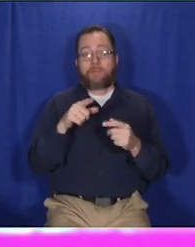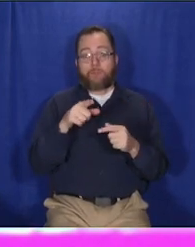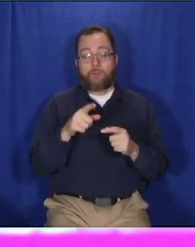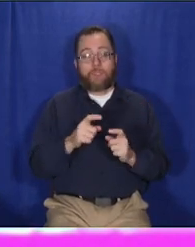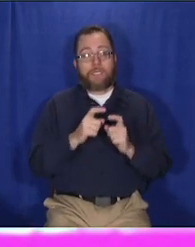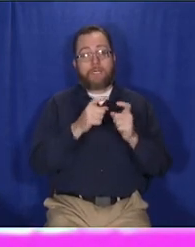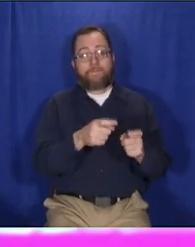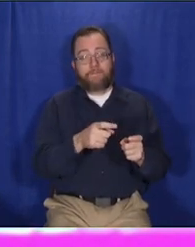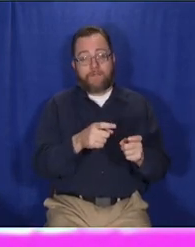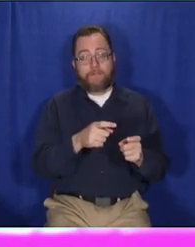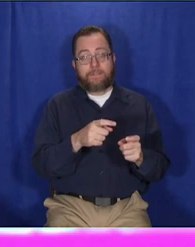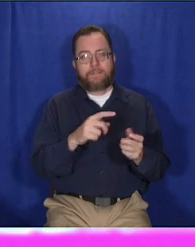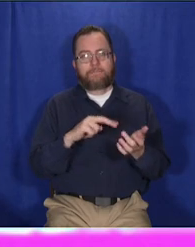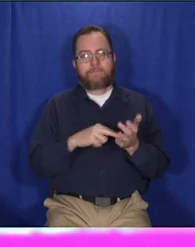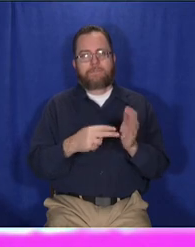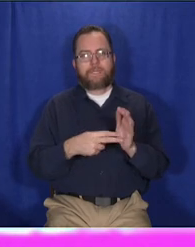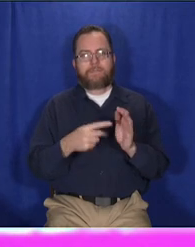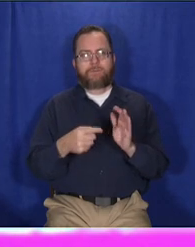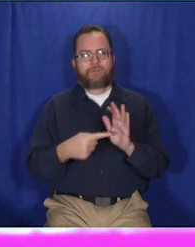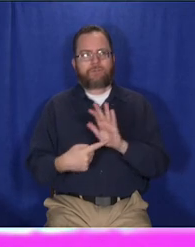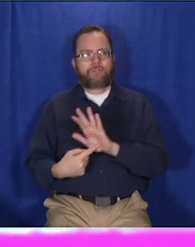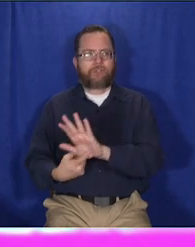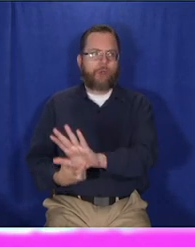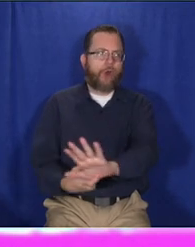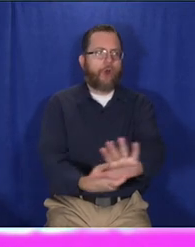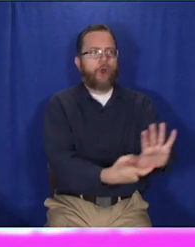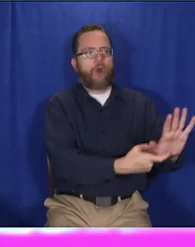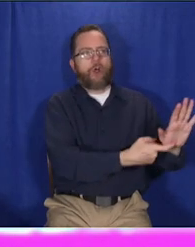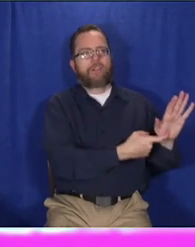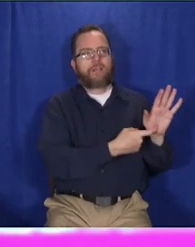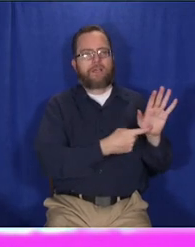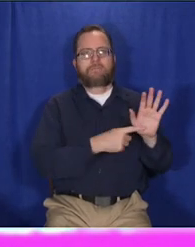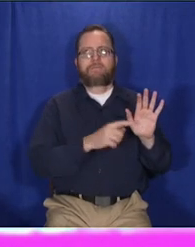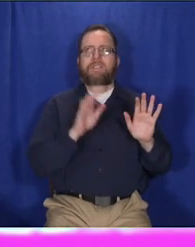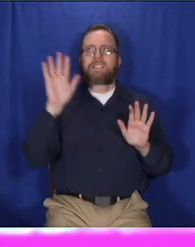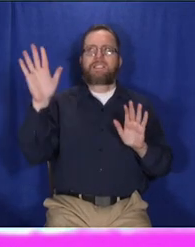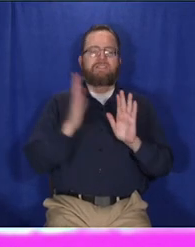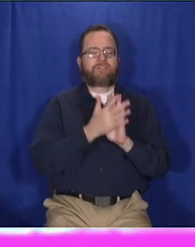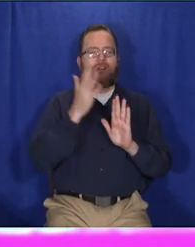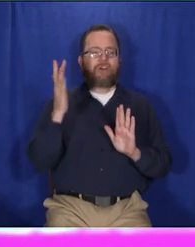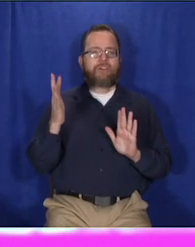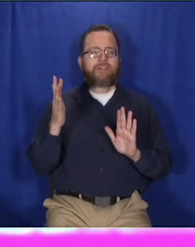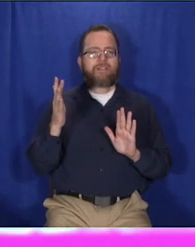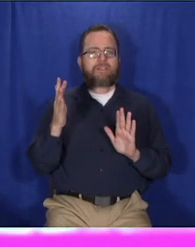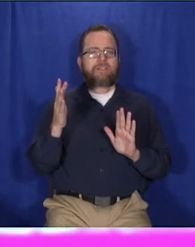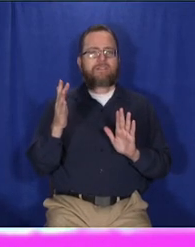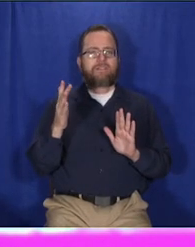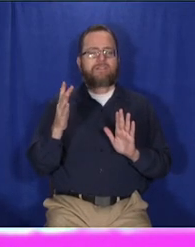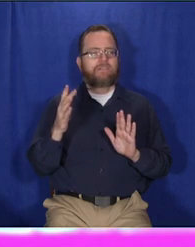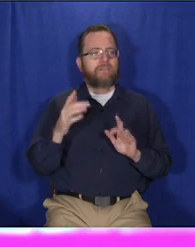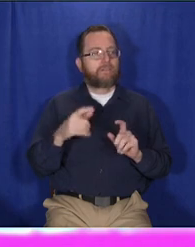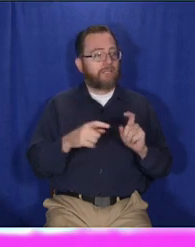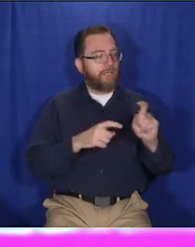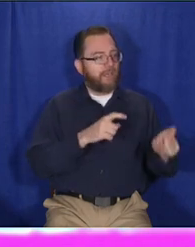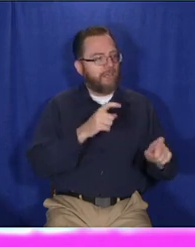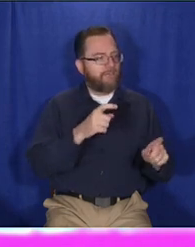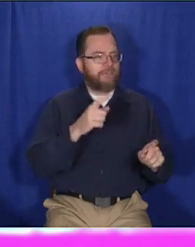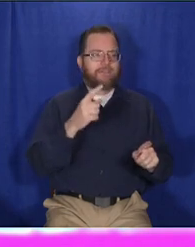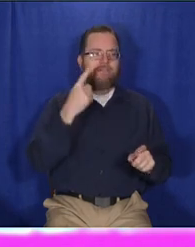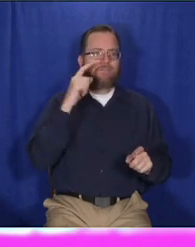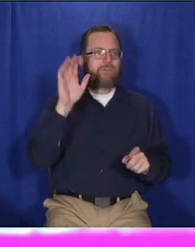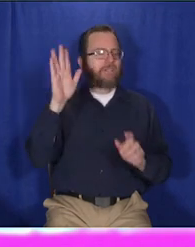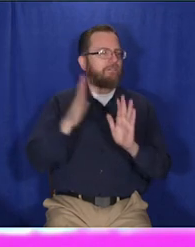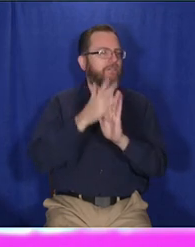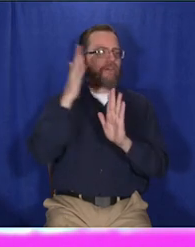world the glory of God. Philippians 4:20 ends saying, to our God and Father be glory forever and